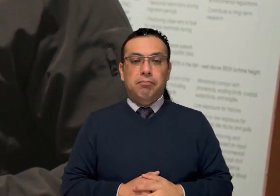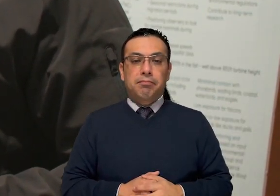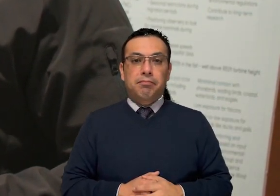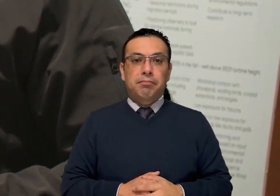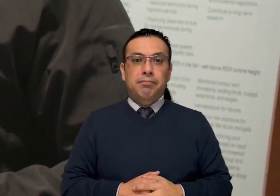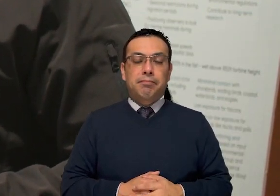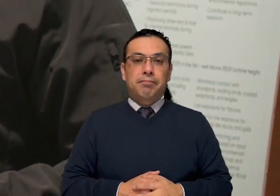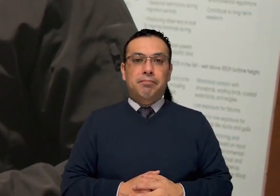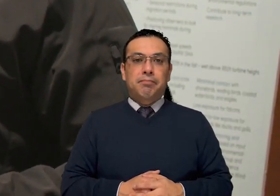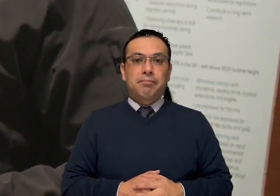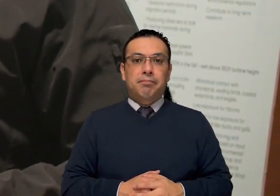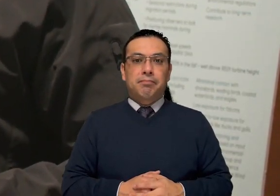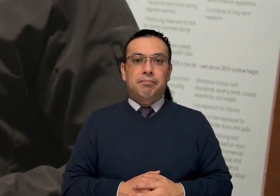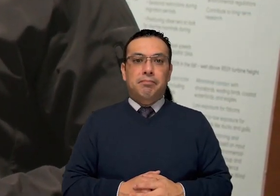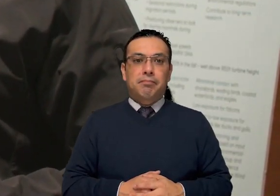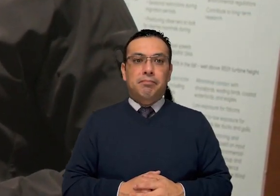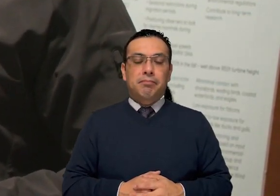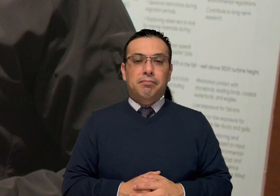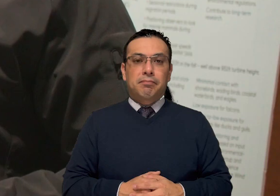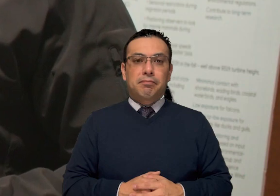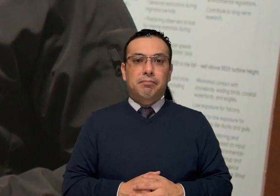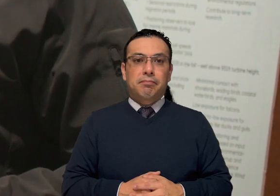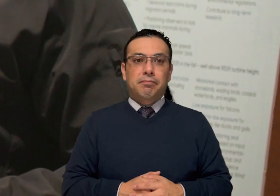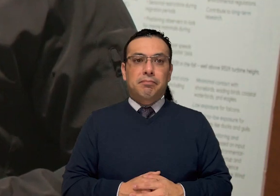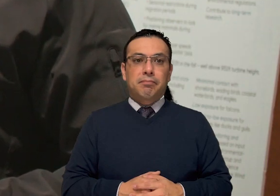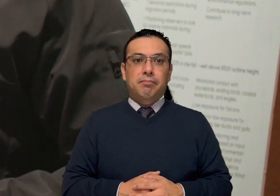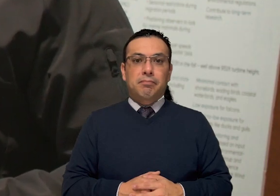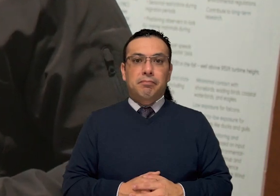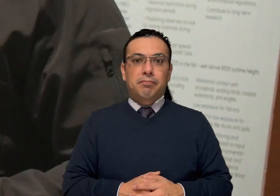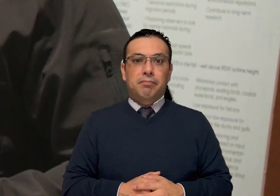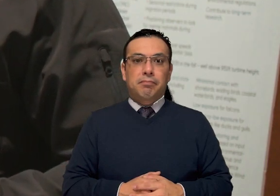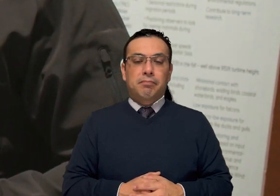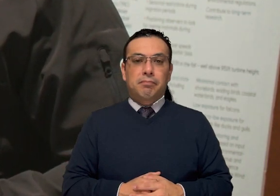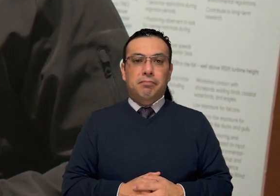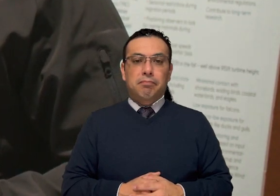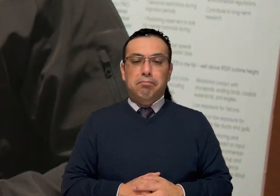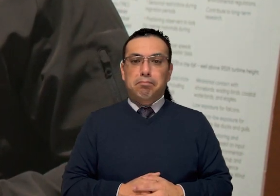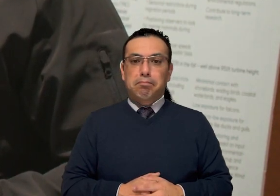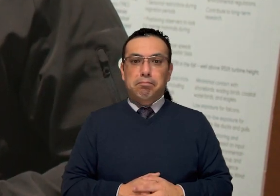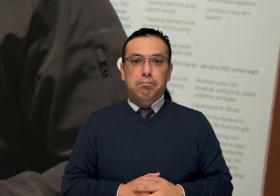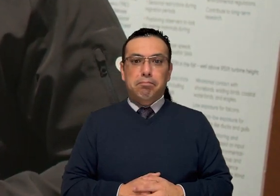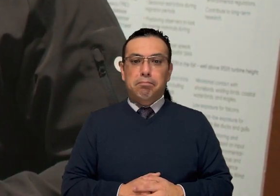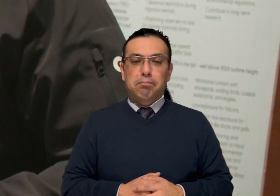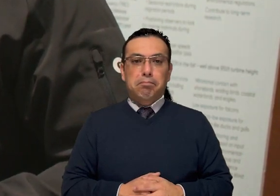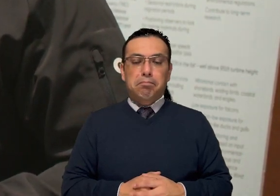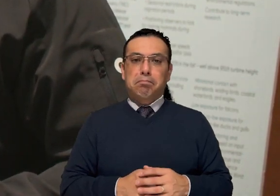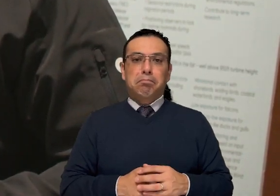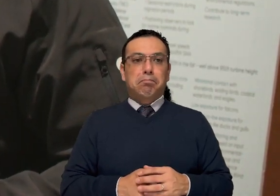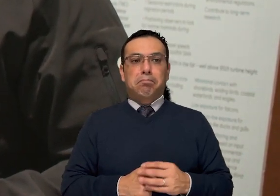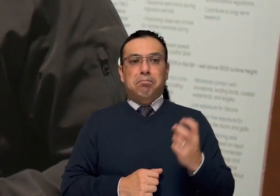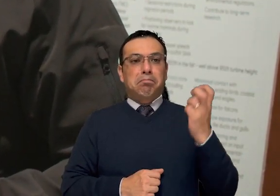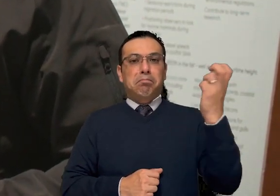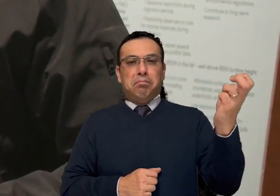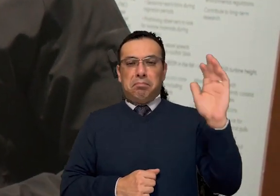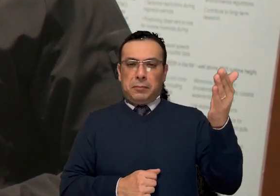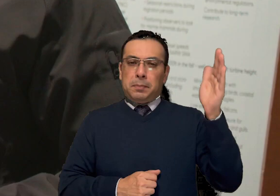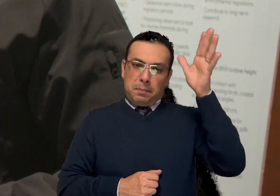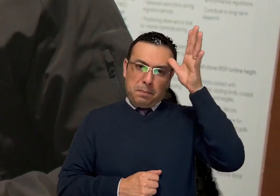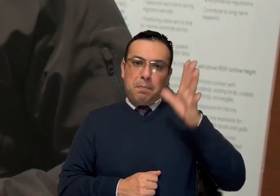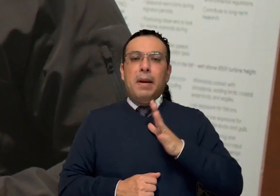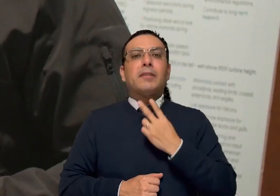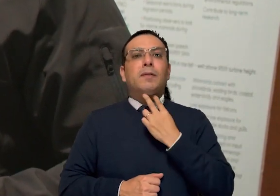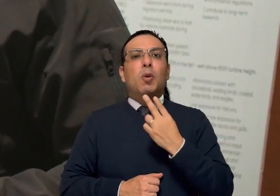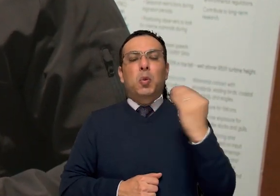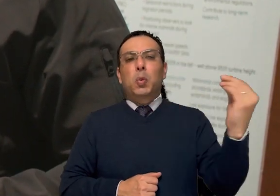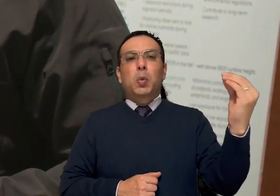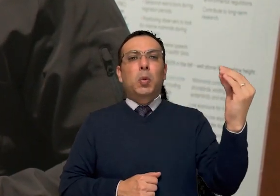of it. This is the one thing that any ship is looking for when it comes to New York. And it gets hit. We're